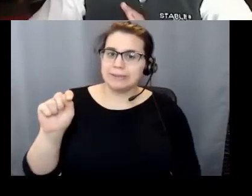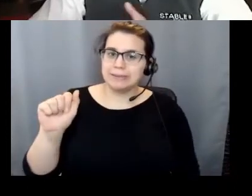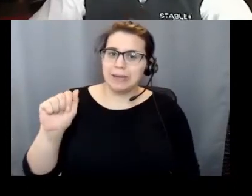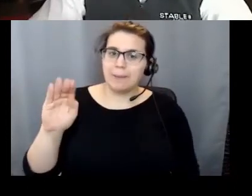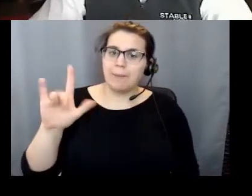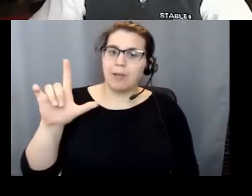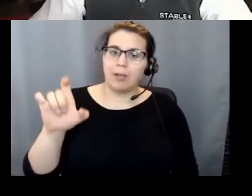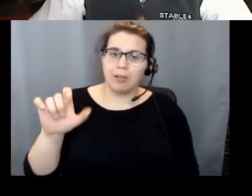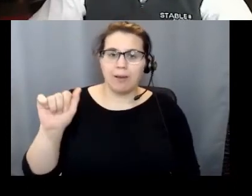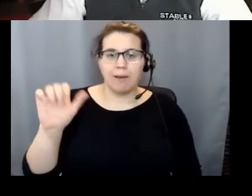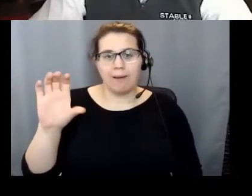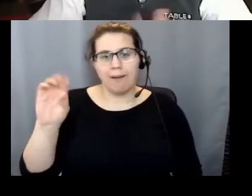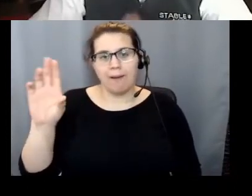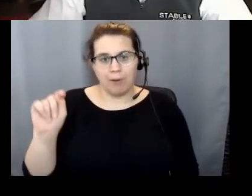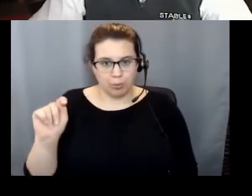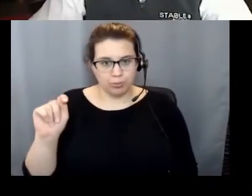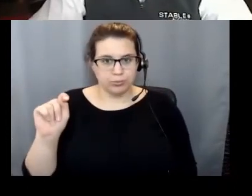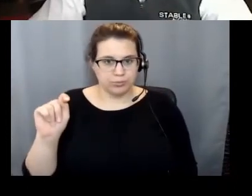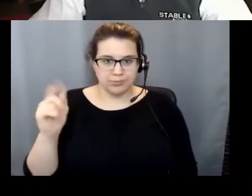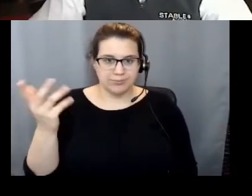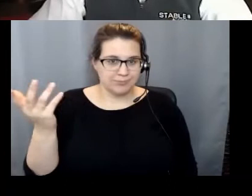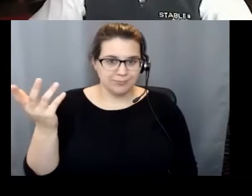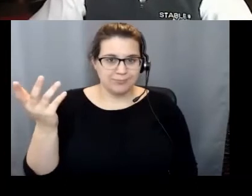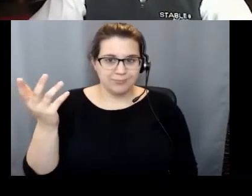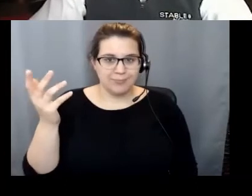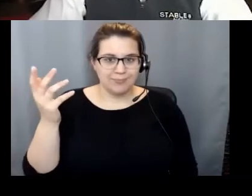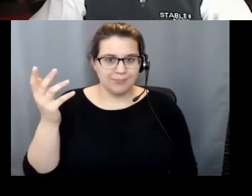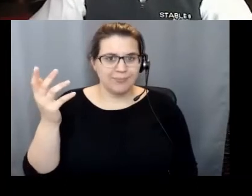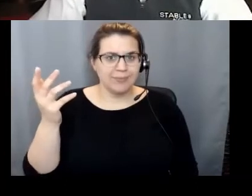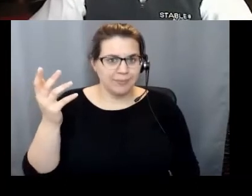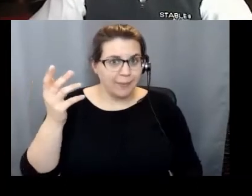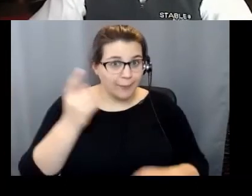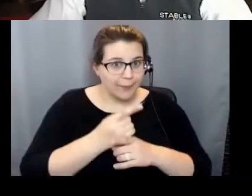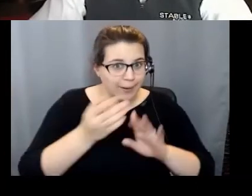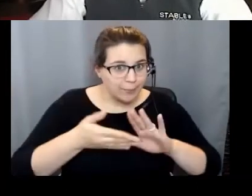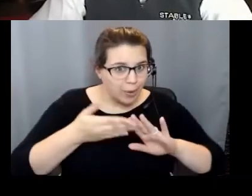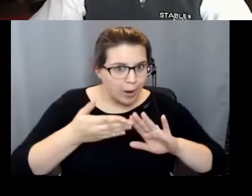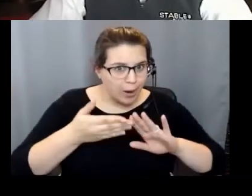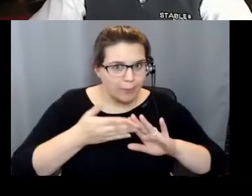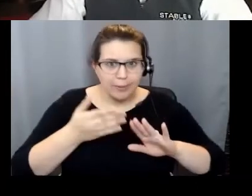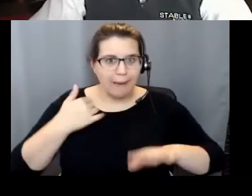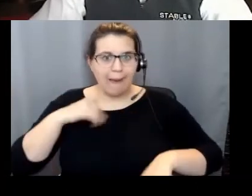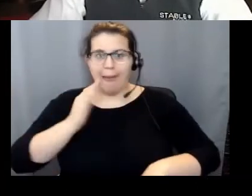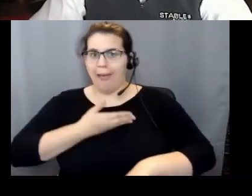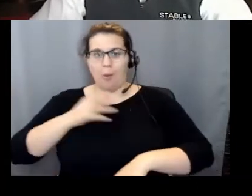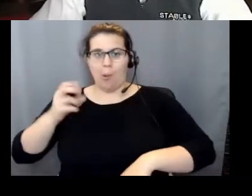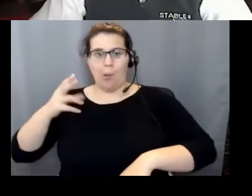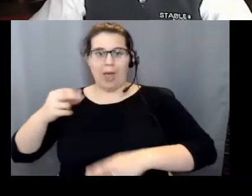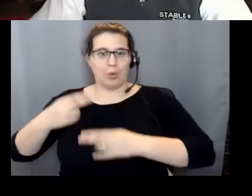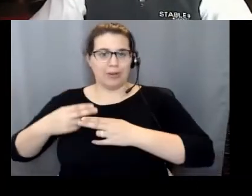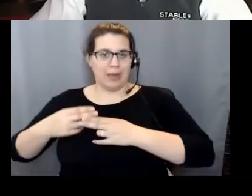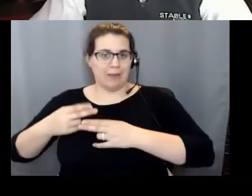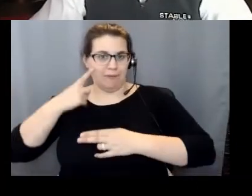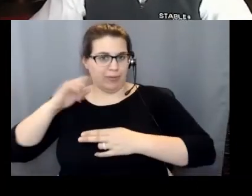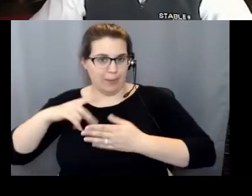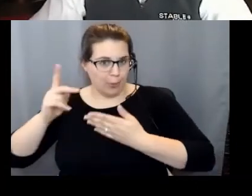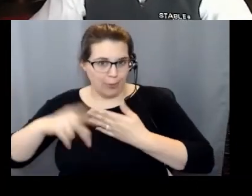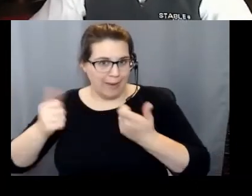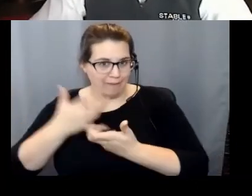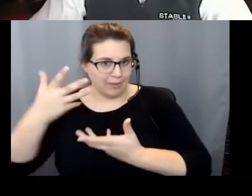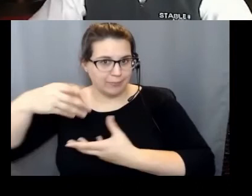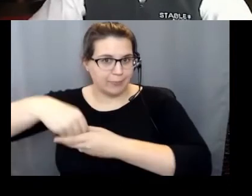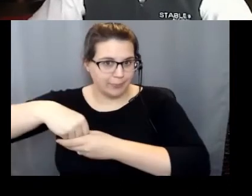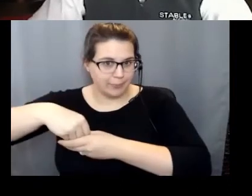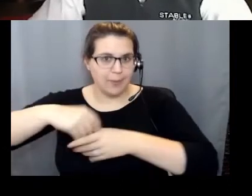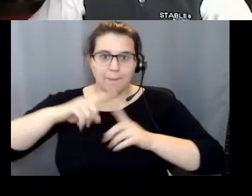again, it's going properly. That's just, the name of our program that we use, and everything comes in that particular name, even though it's West